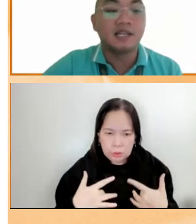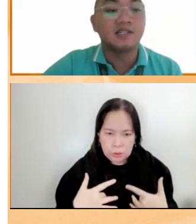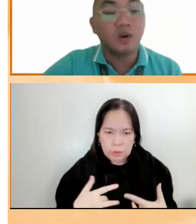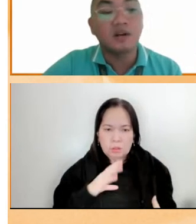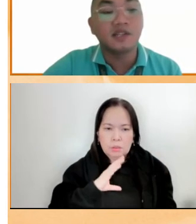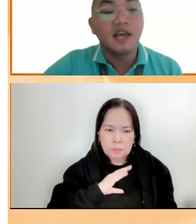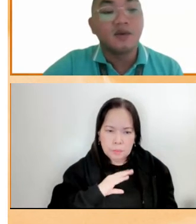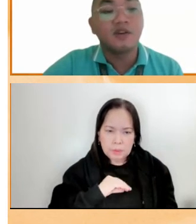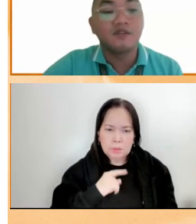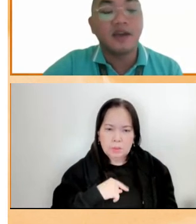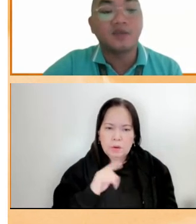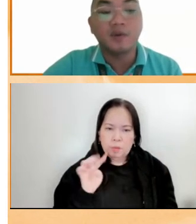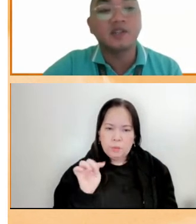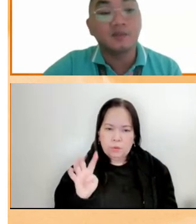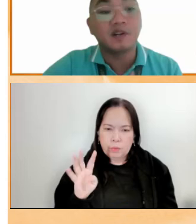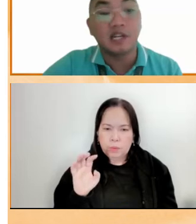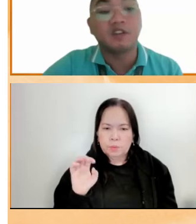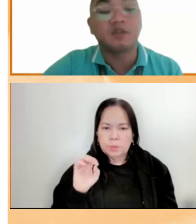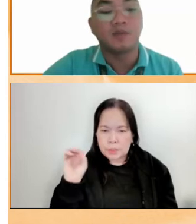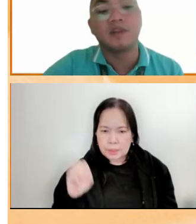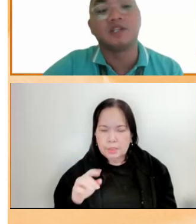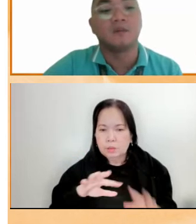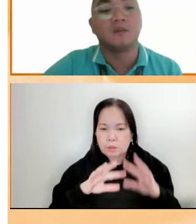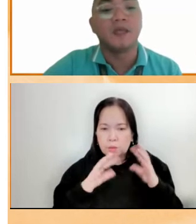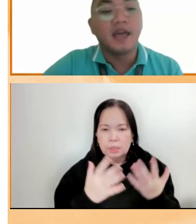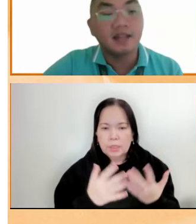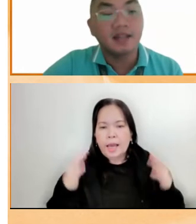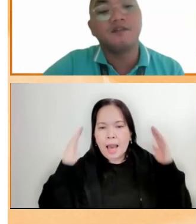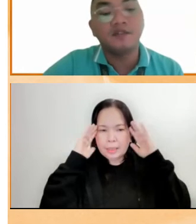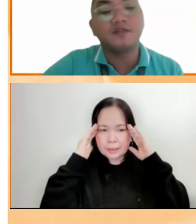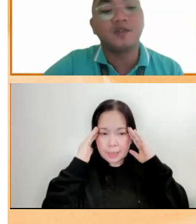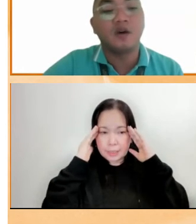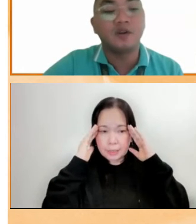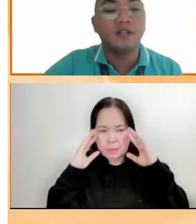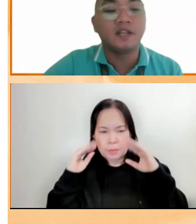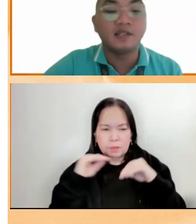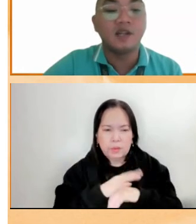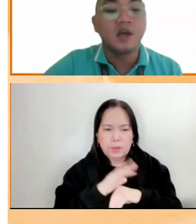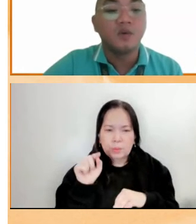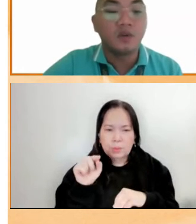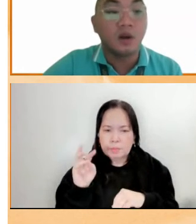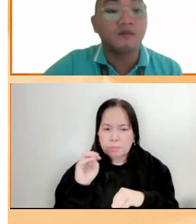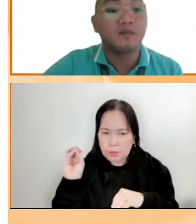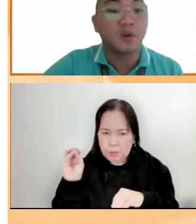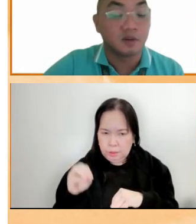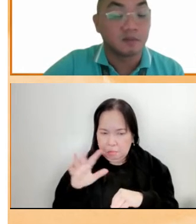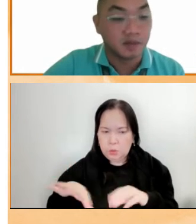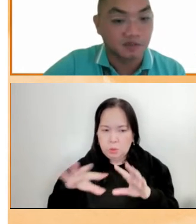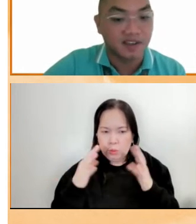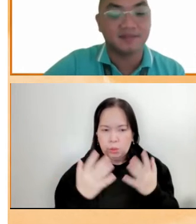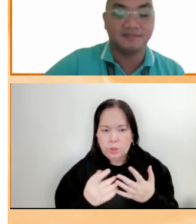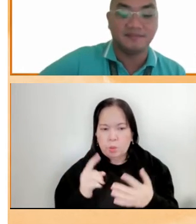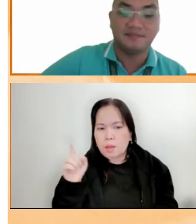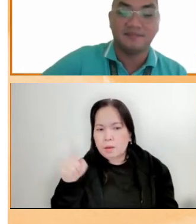anxiety disorders would affect 3.6% of the population. And a fifth of the global cases would come from the Western